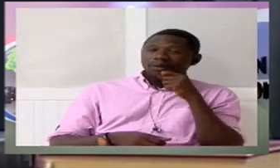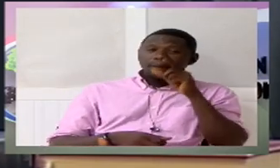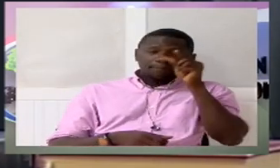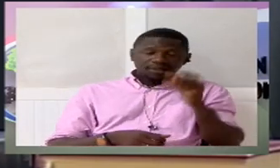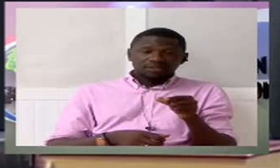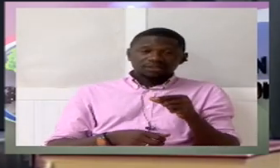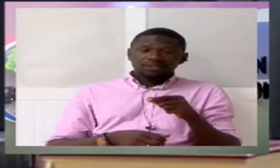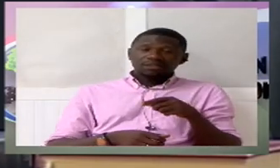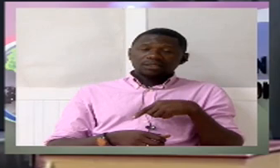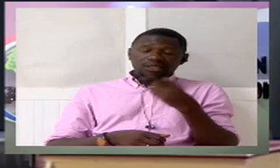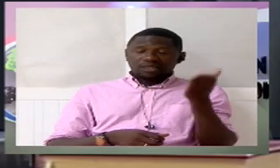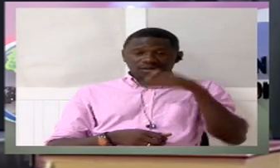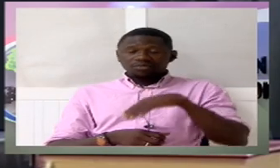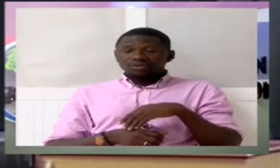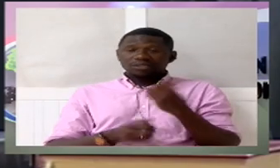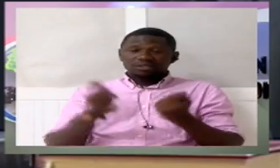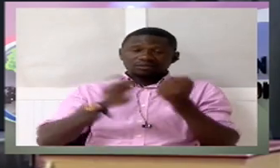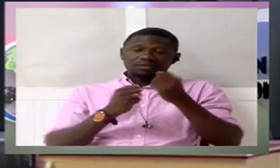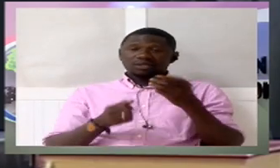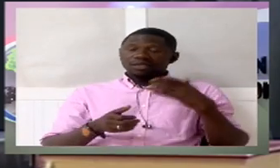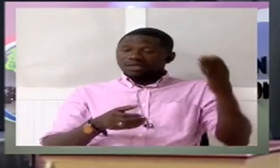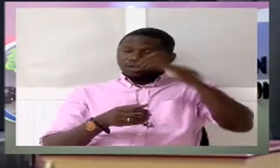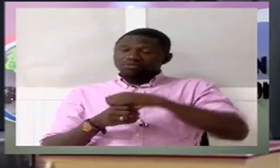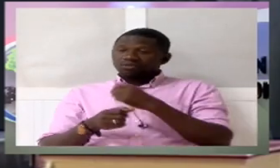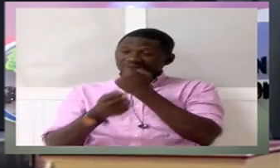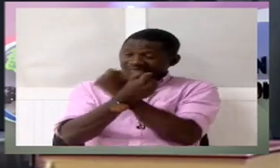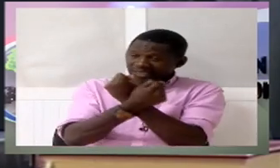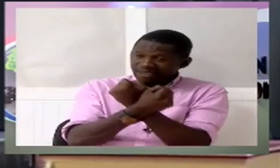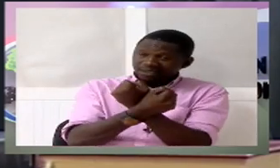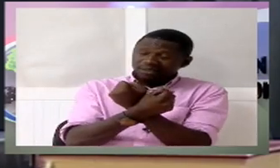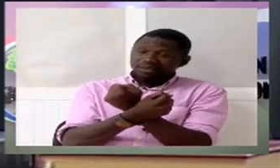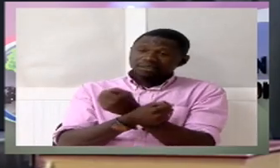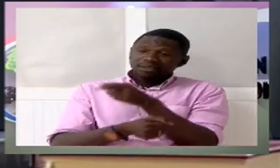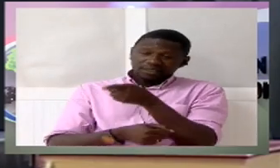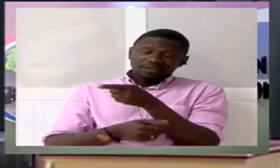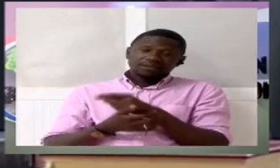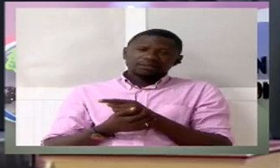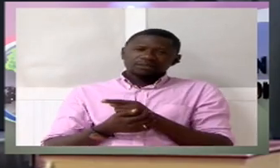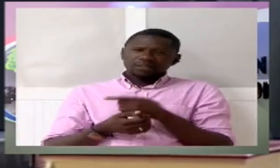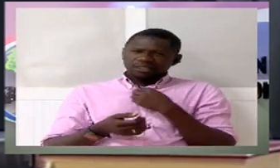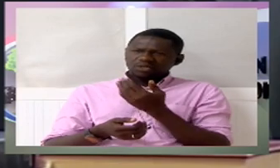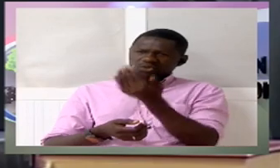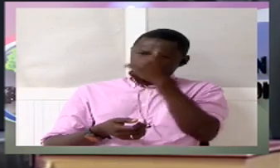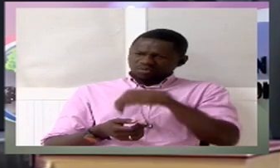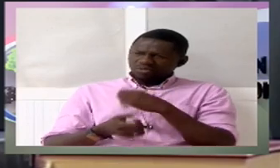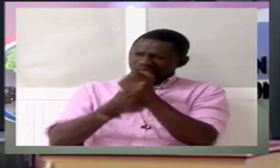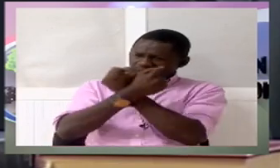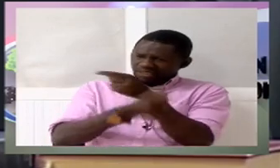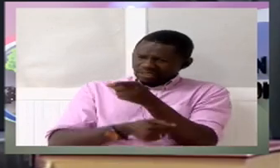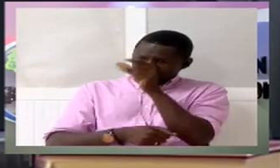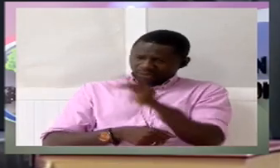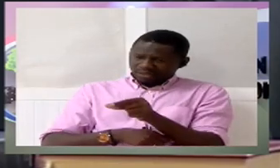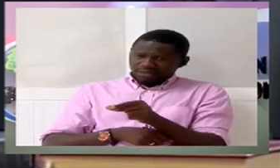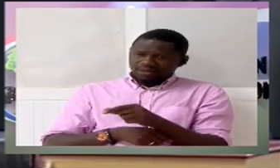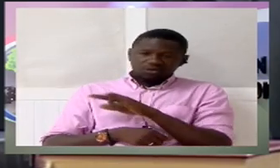no iko inata ka arrest. Came to the house and they said they came to arrest him. Ko alnata ni arrest. I said you've come to arrest this guy. Almana